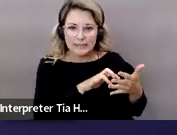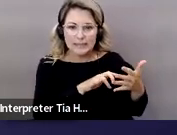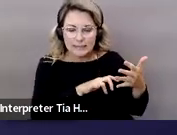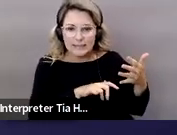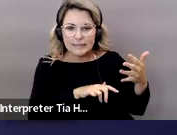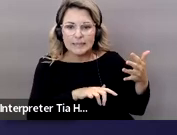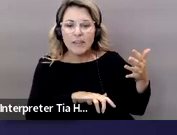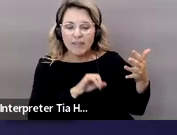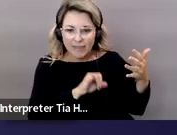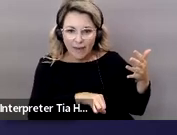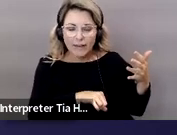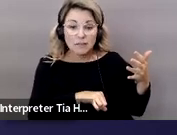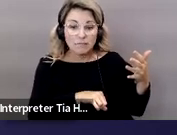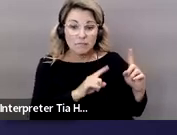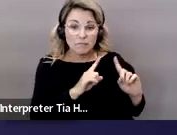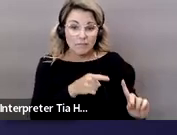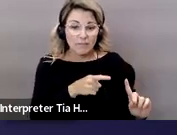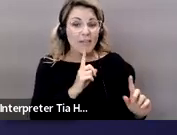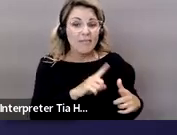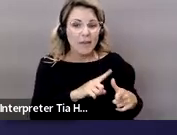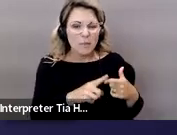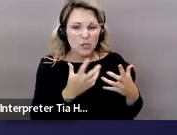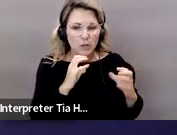then we can communicate about it with anybody